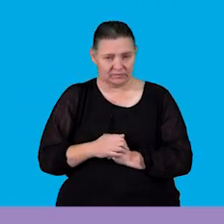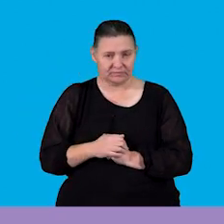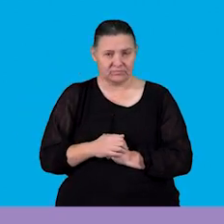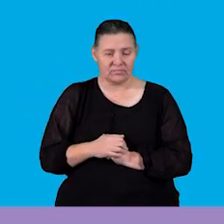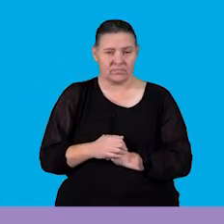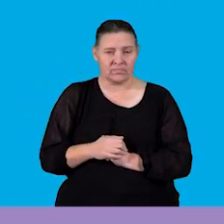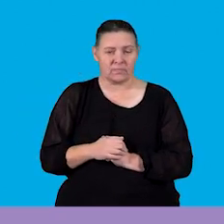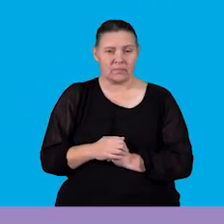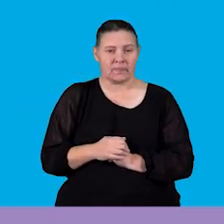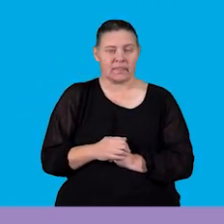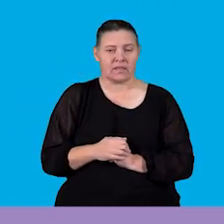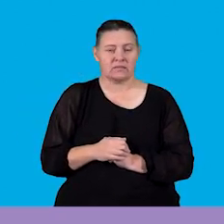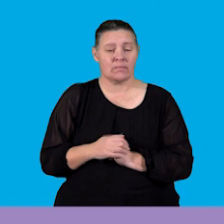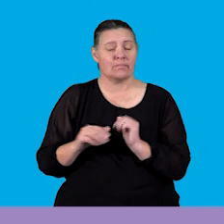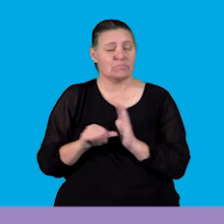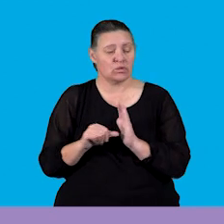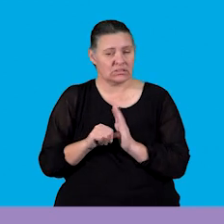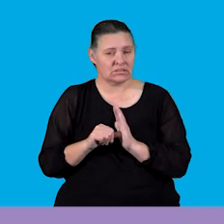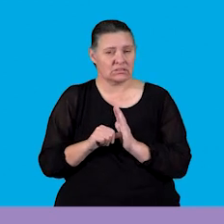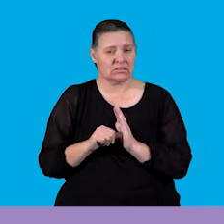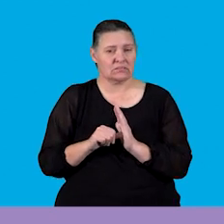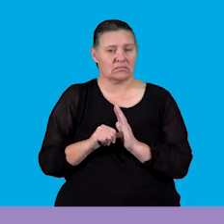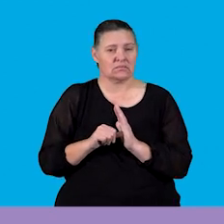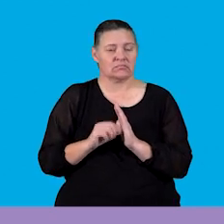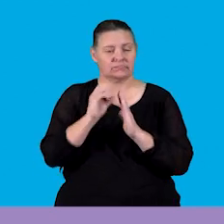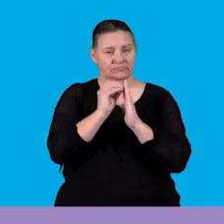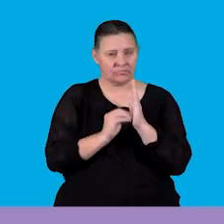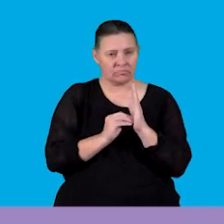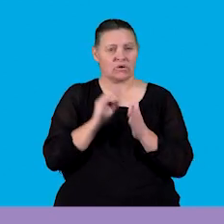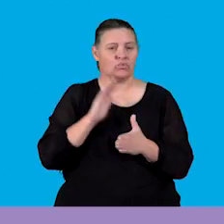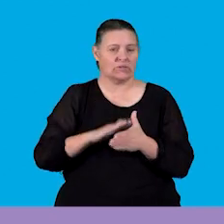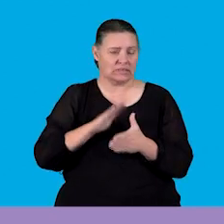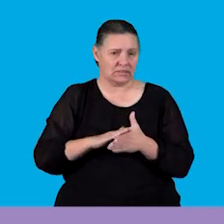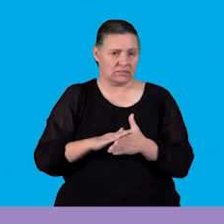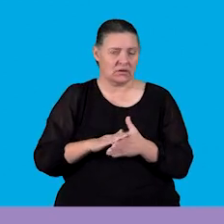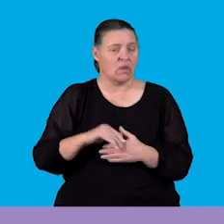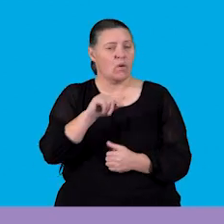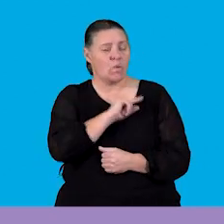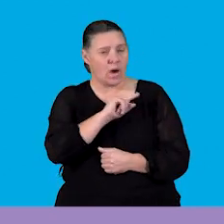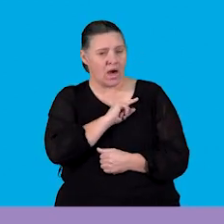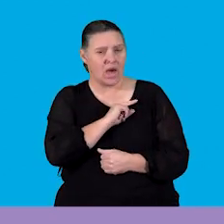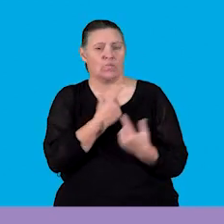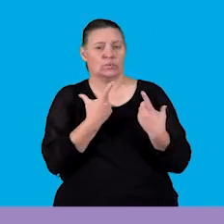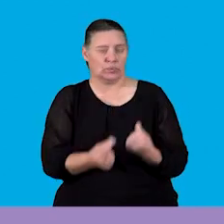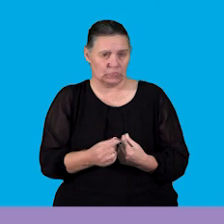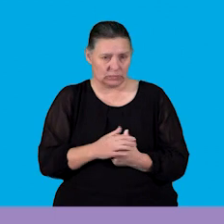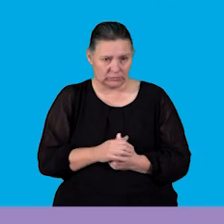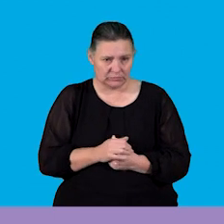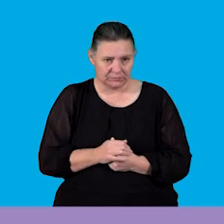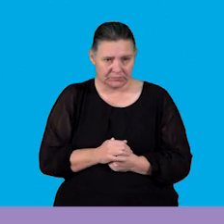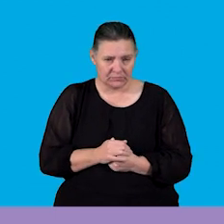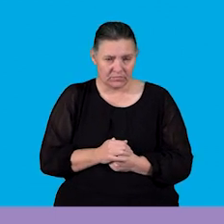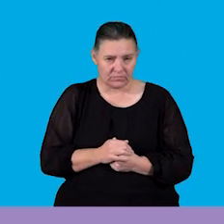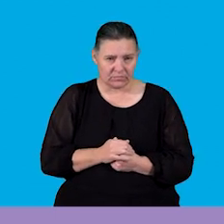Pythagoras theorem. And it's very important that we write down our reasons why we